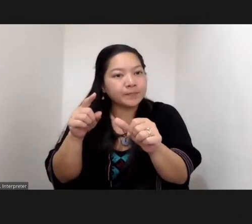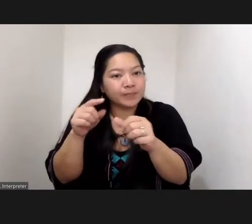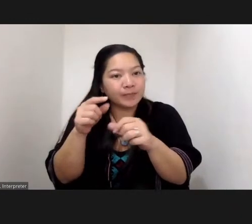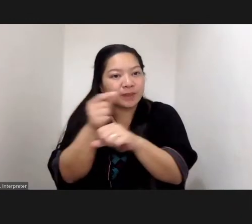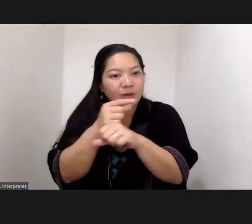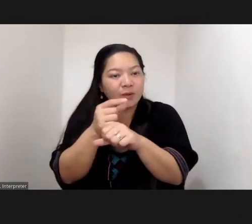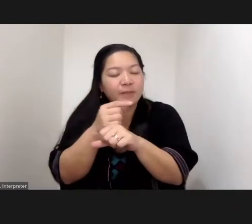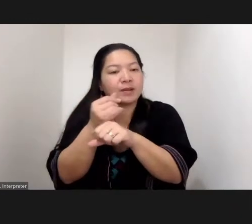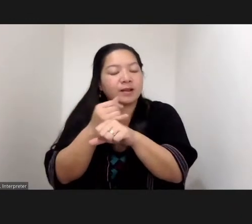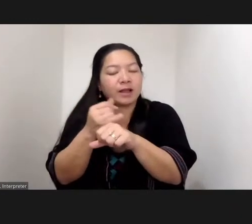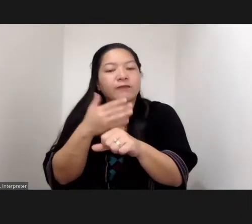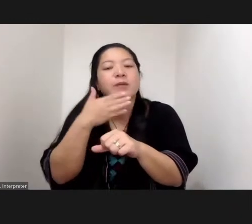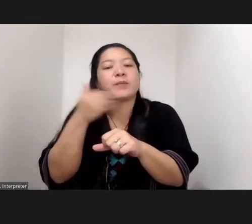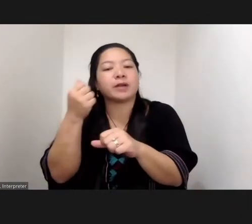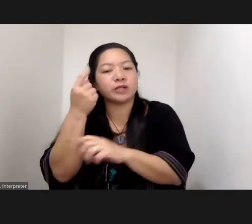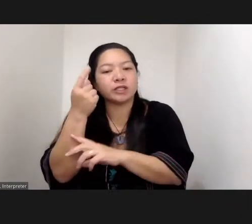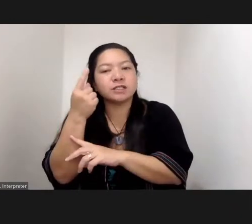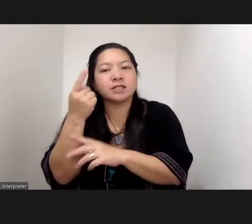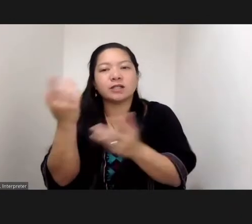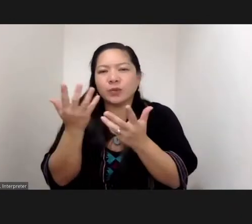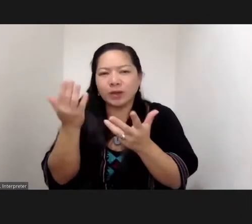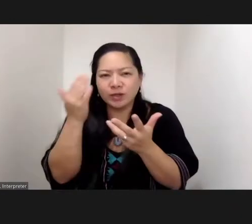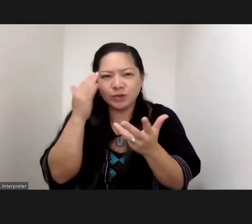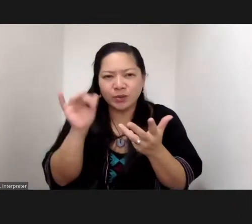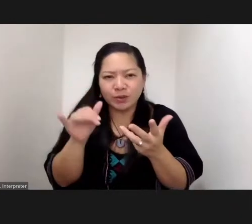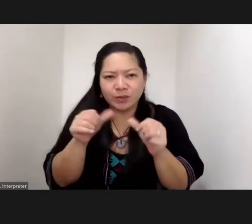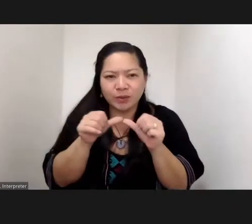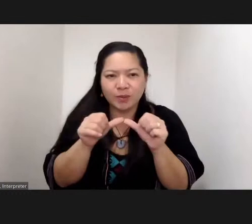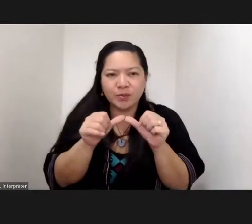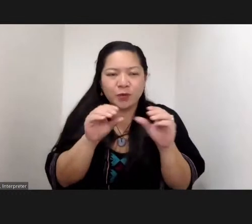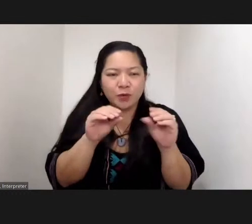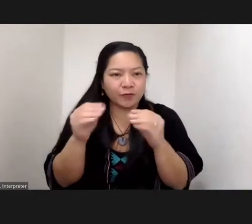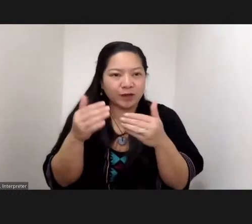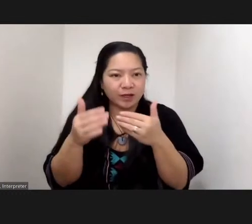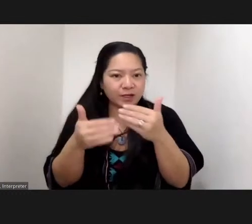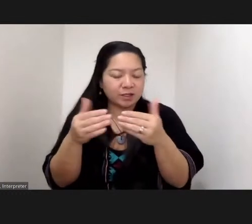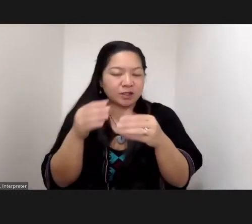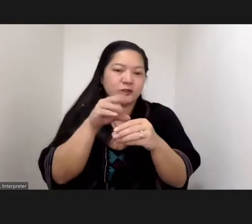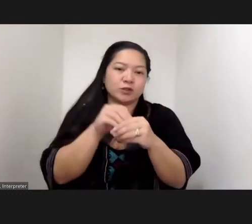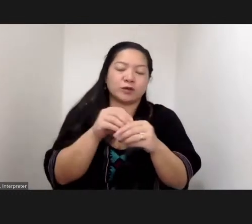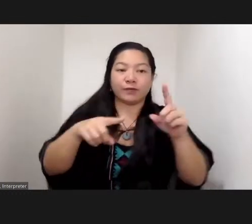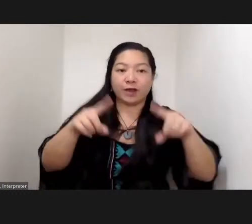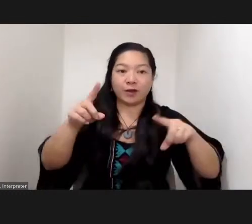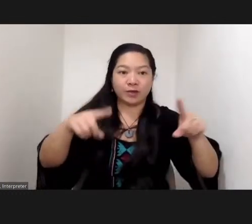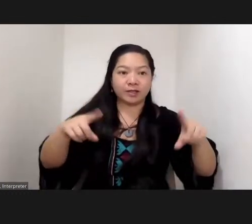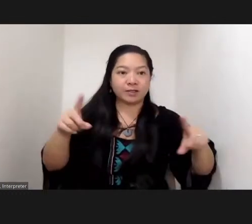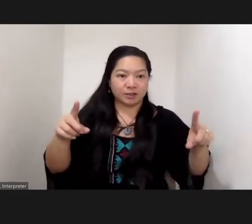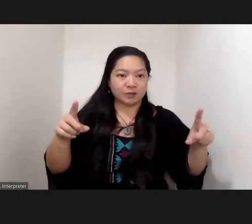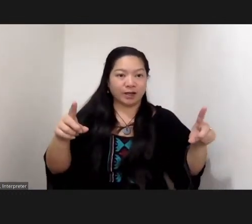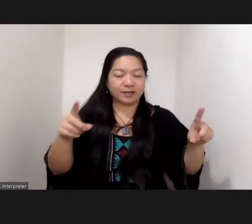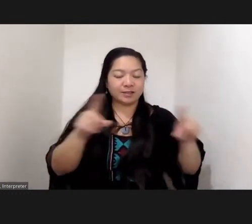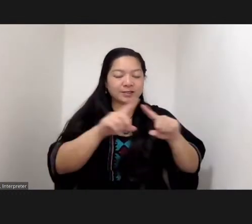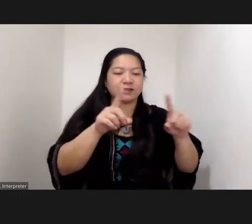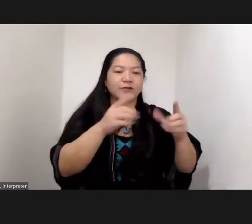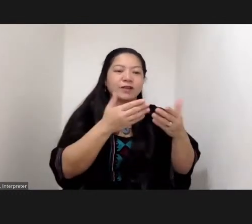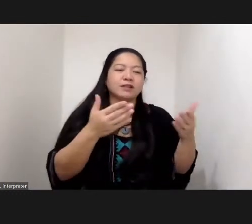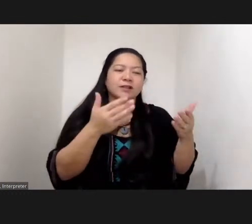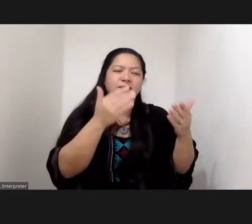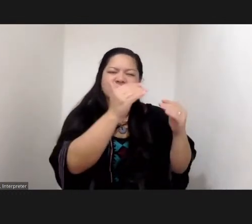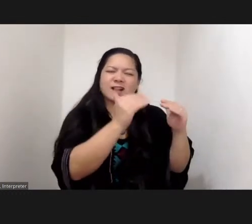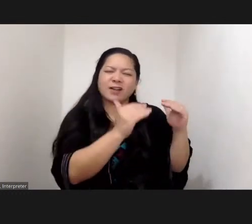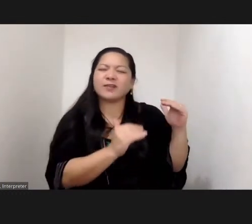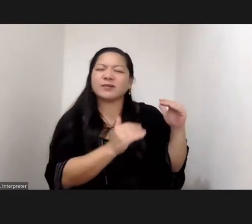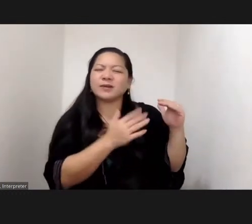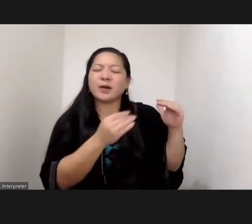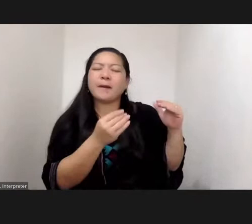will have a better understanding of, as we move into various phases, they have a better understanding